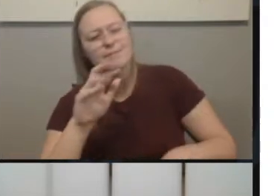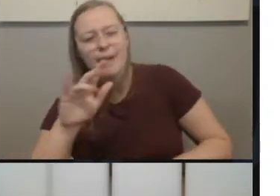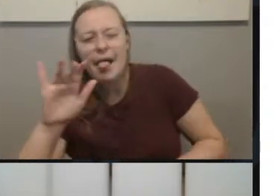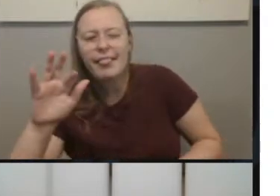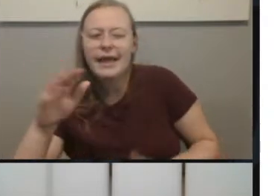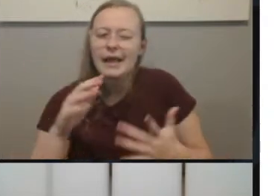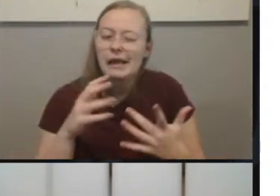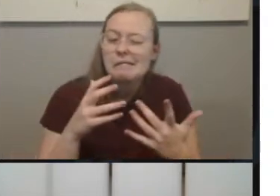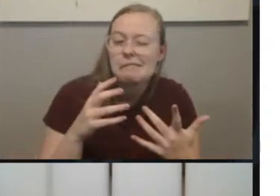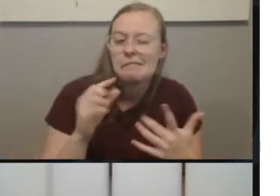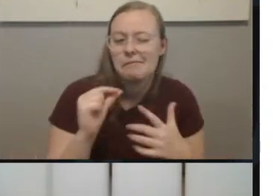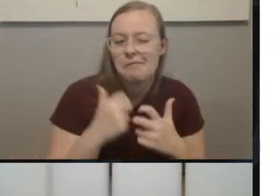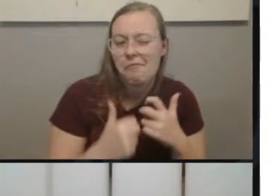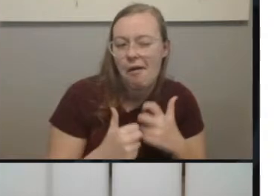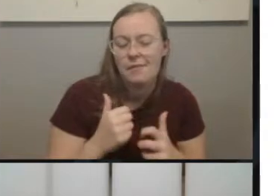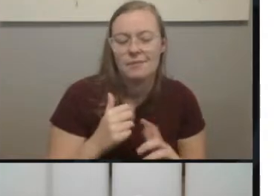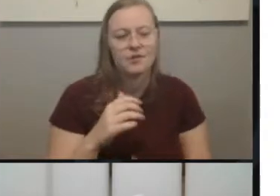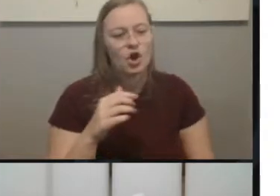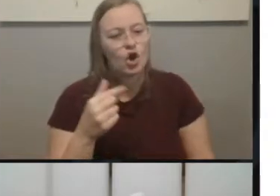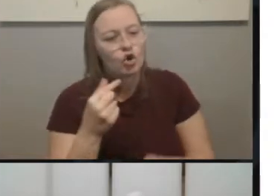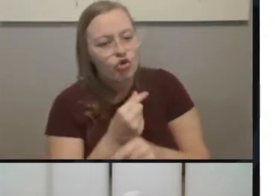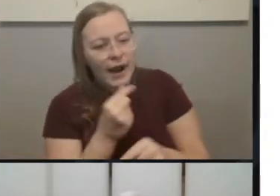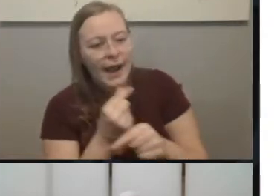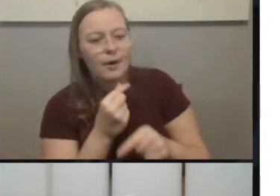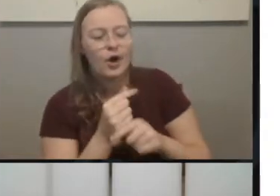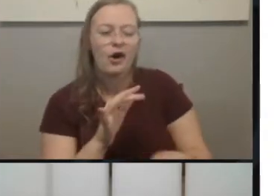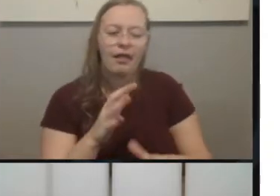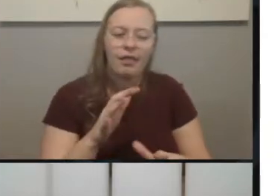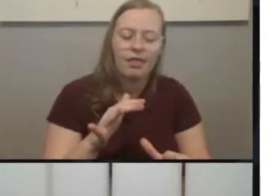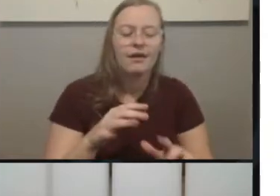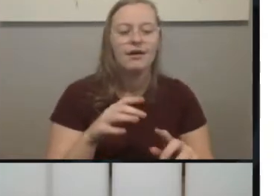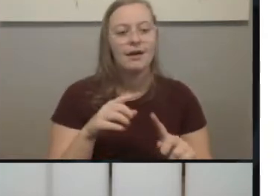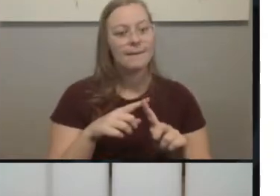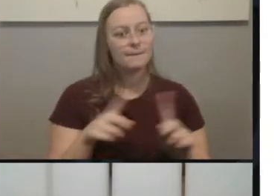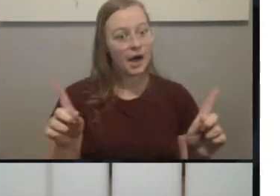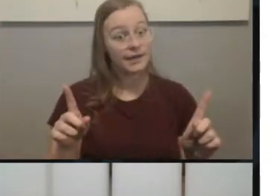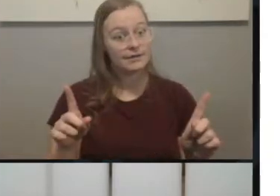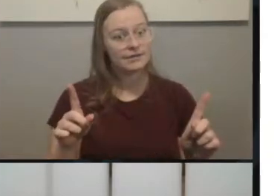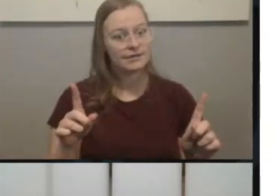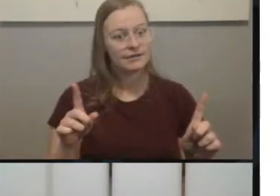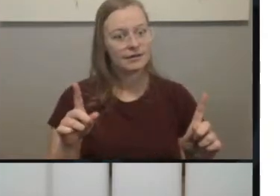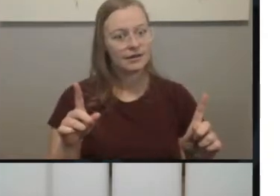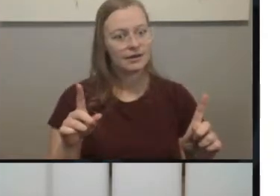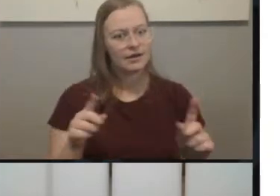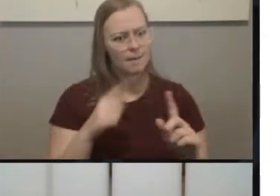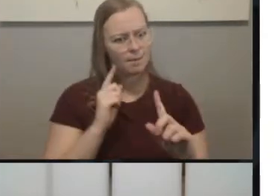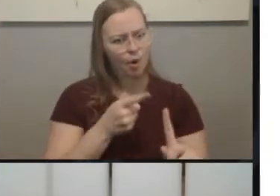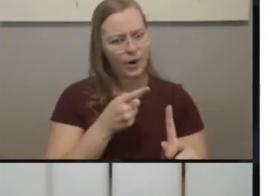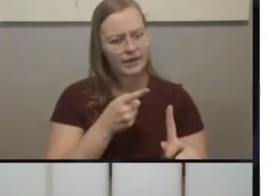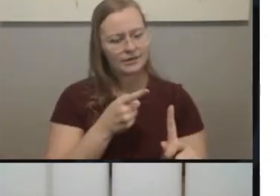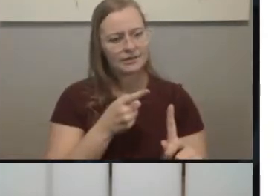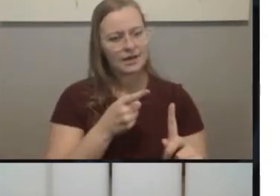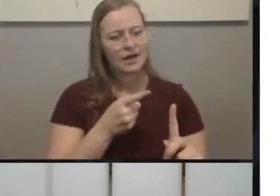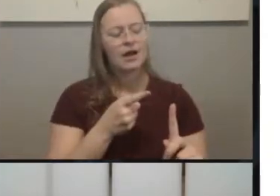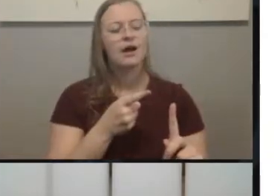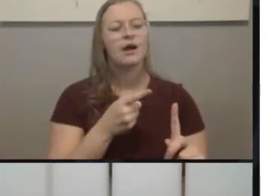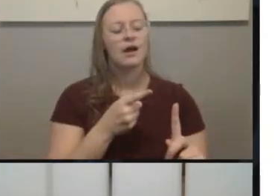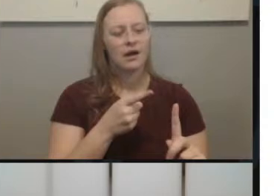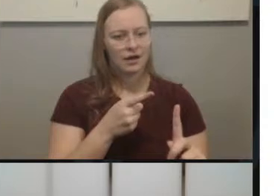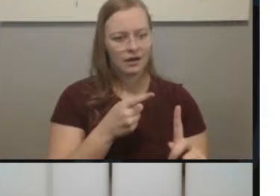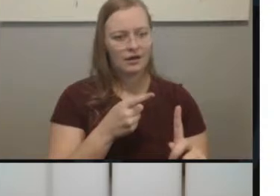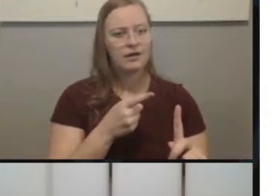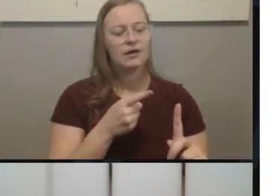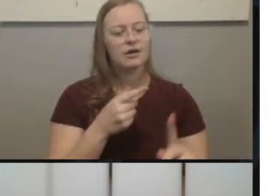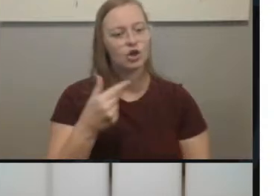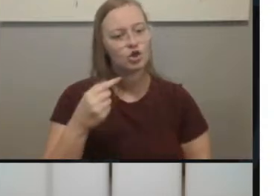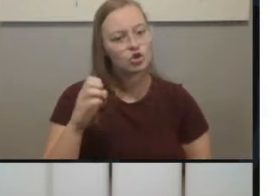problematic. The grammar is problematic. But the point is that